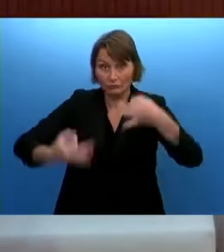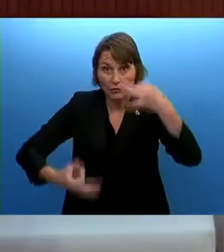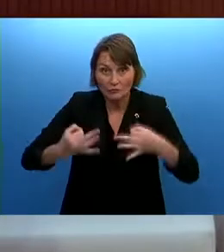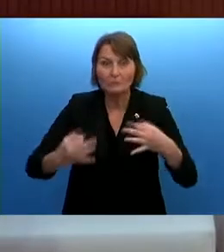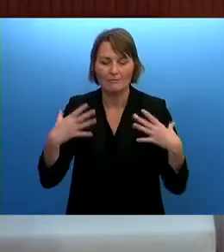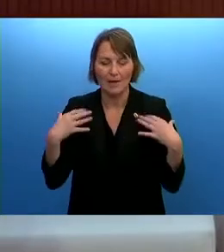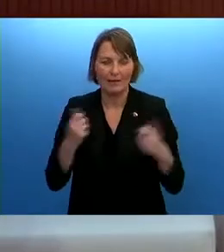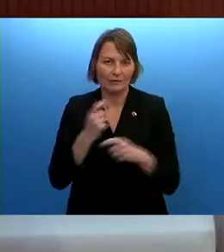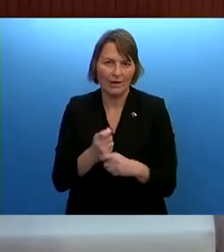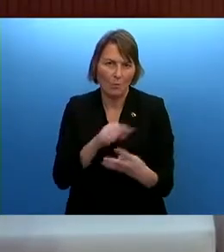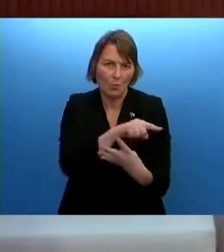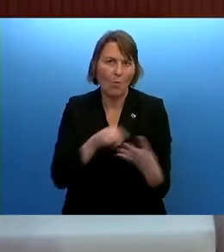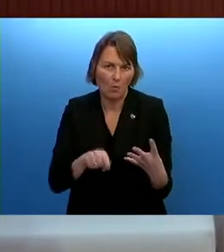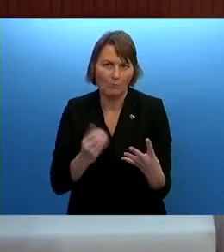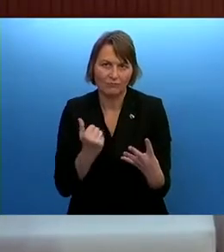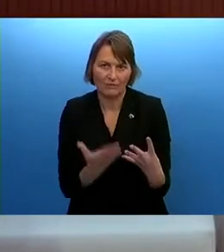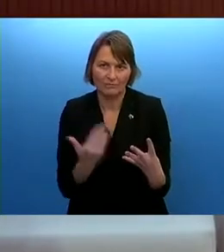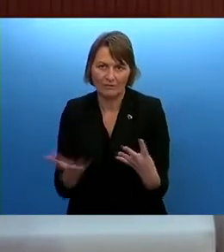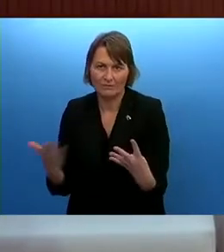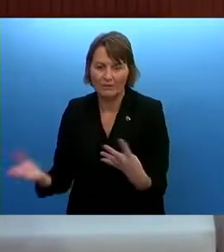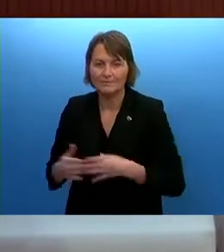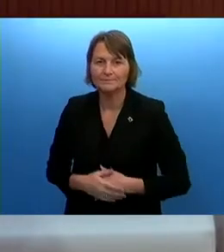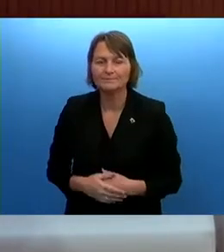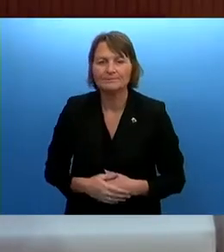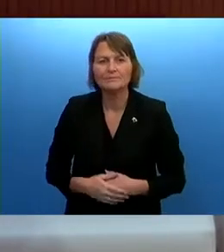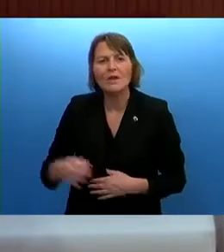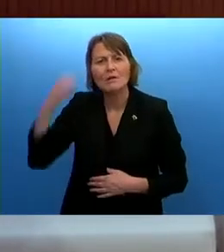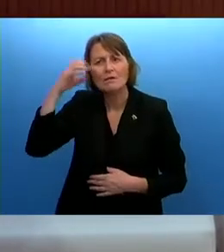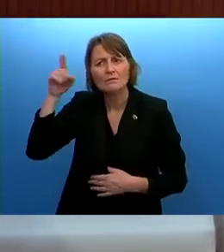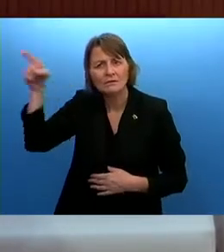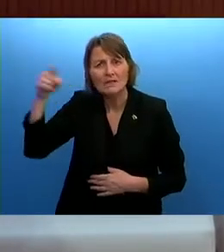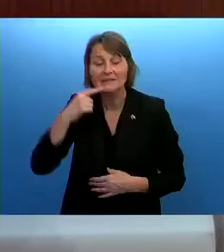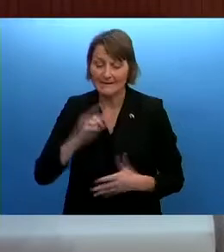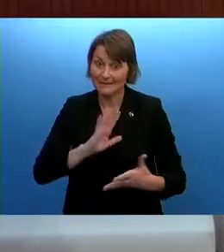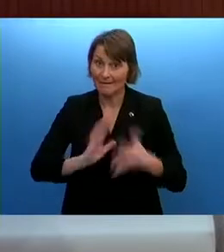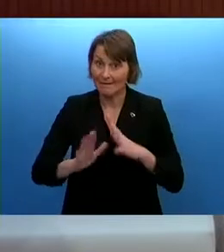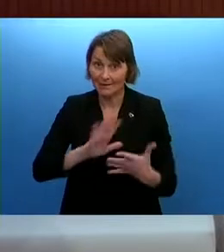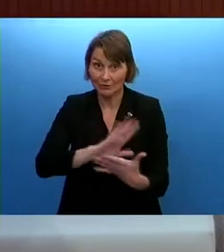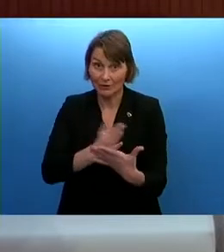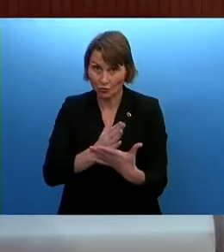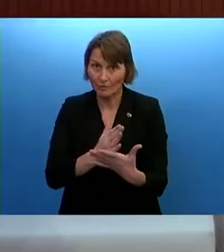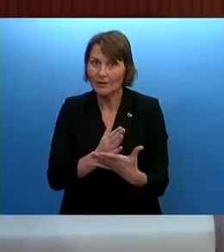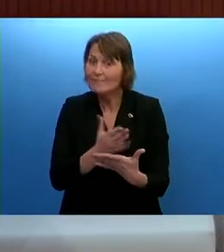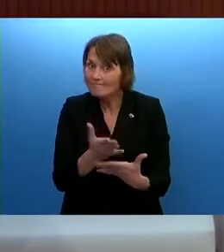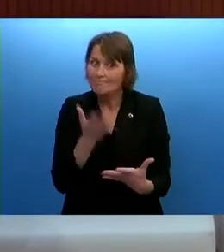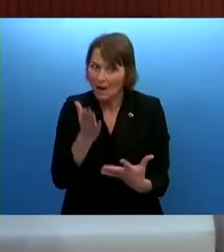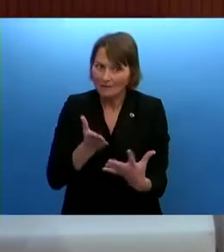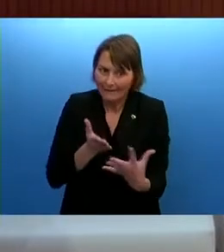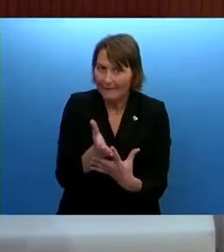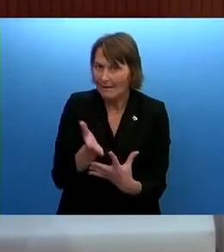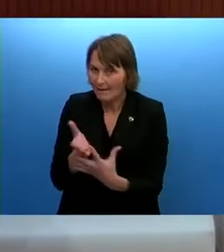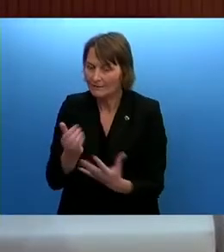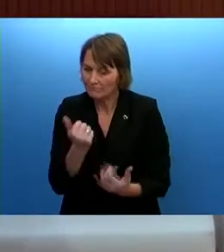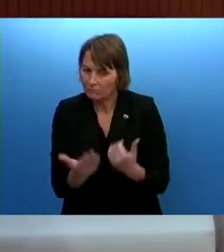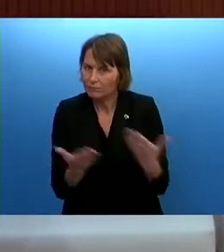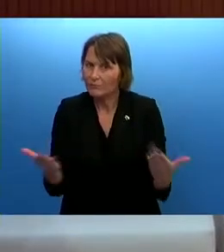healthcare. States will not be able to ensure that sign language interpretation services are widely accessible in the absence of a